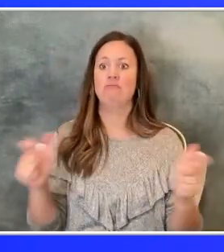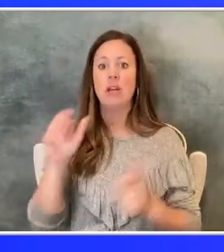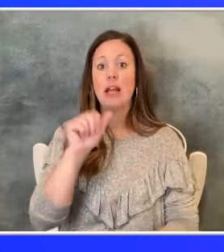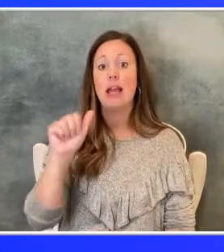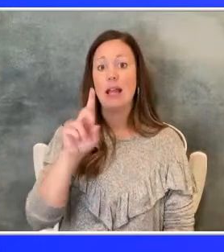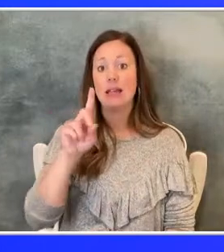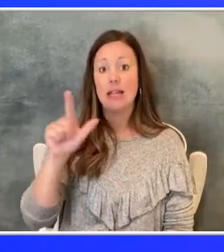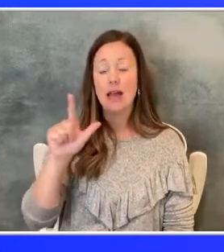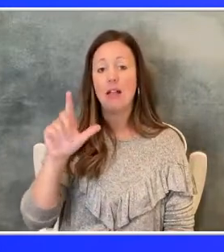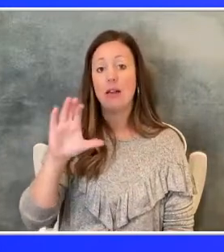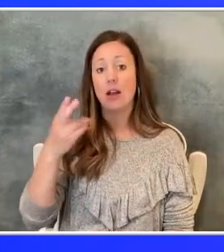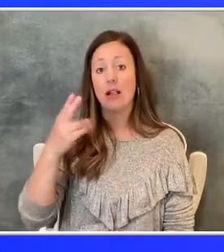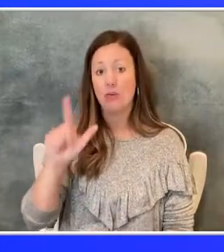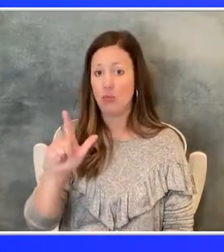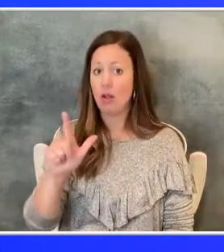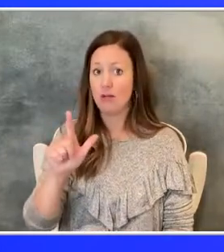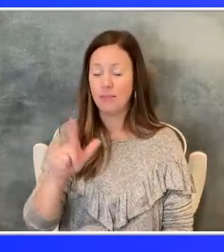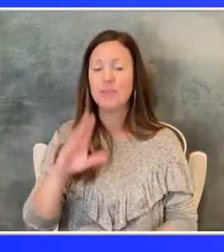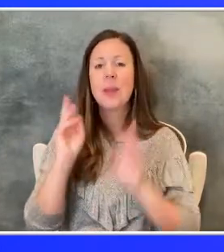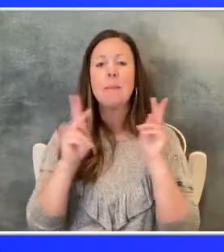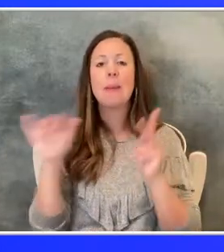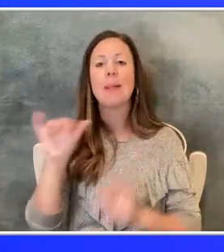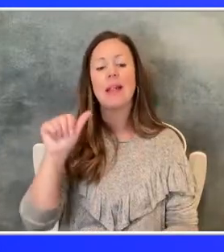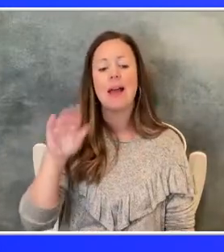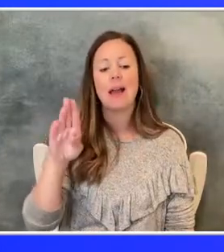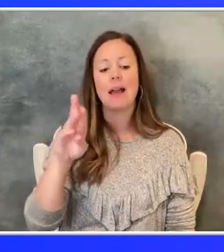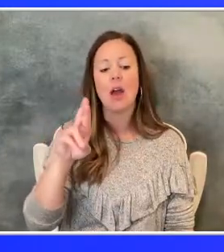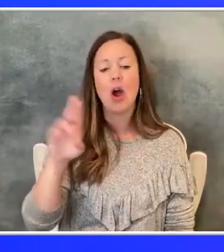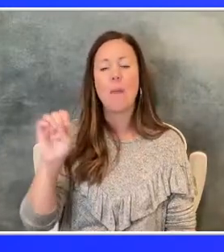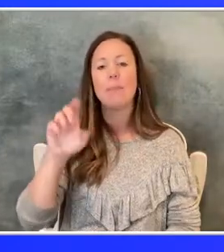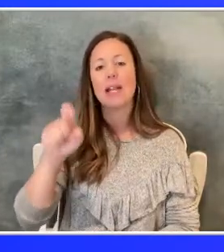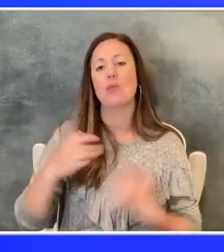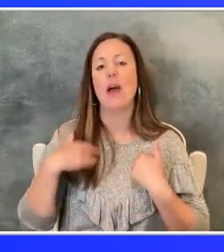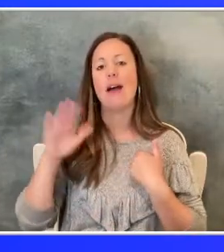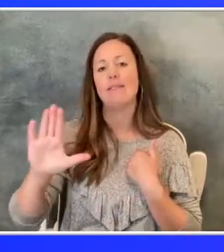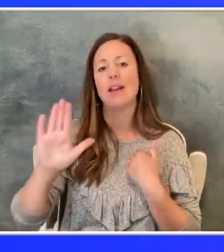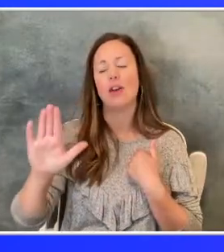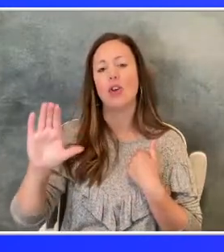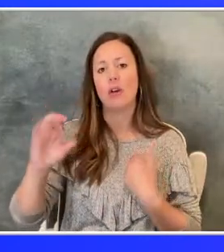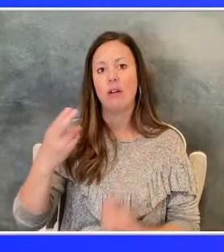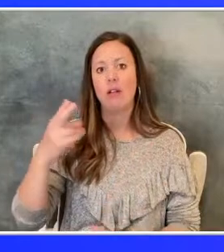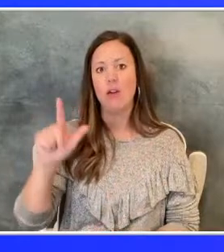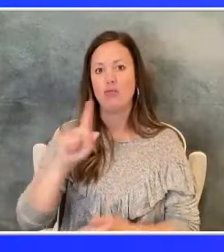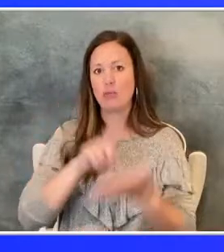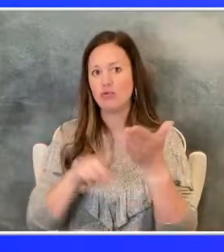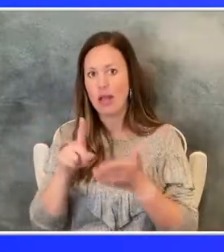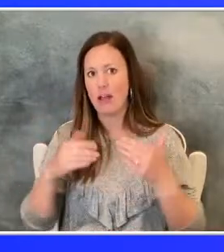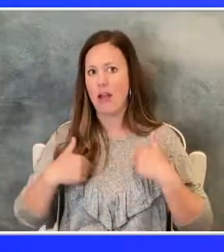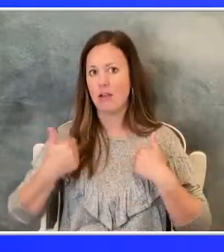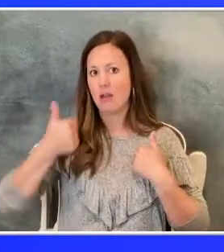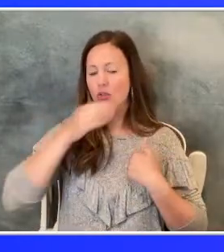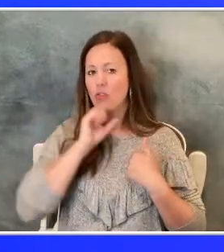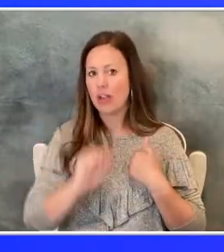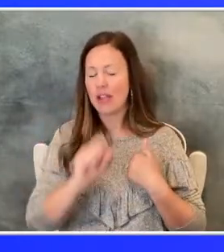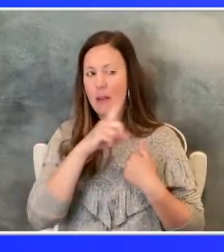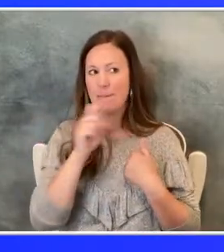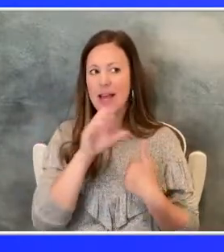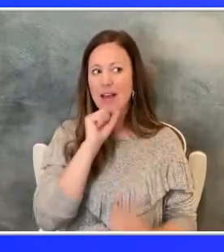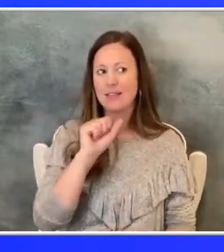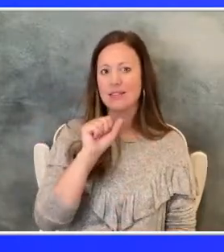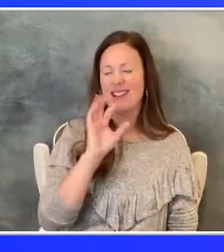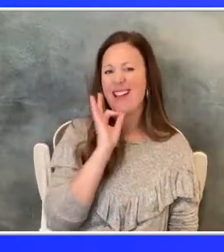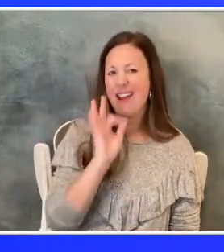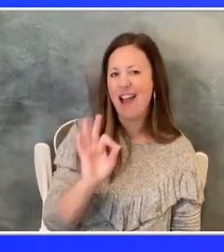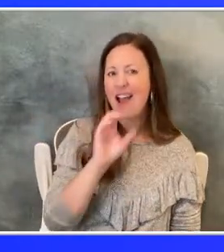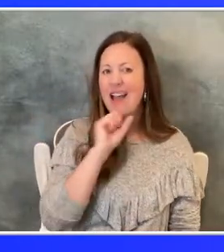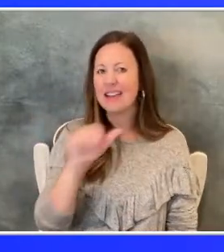from there. People like Aubrey needs to have their cholesterol checked at a younger age because 9, 10, and 11 is